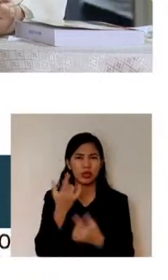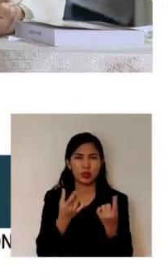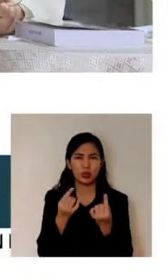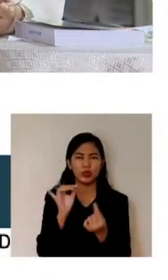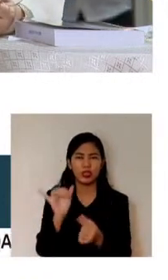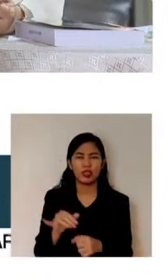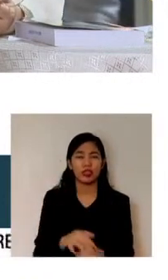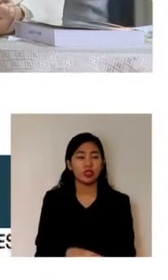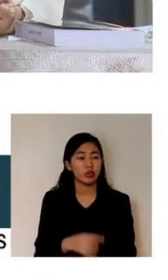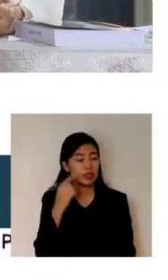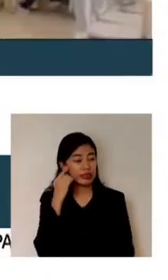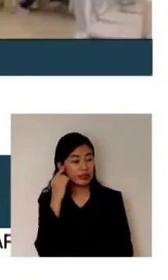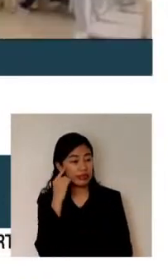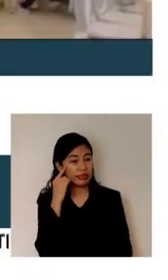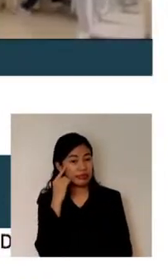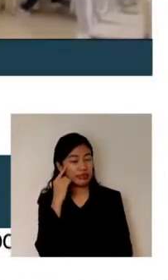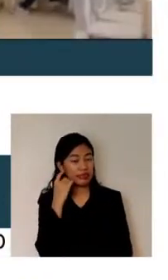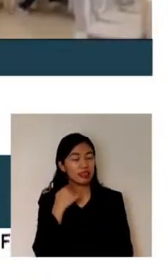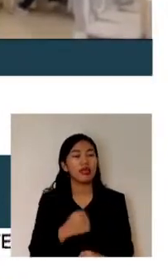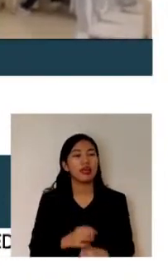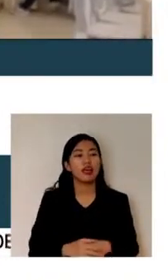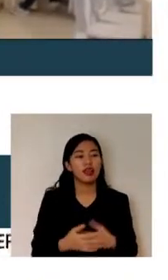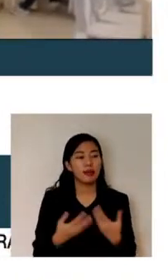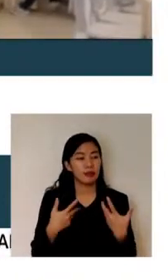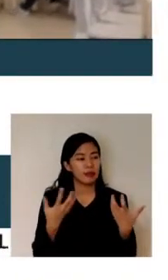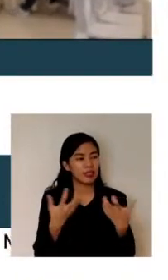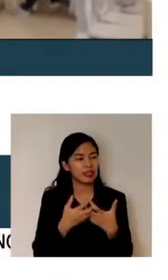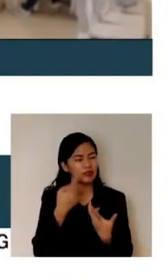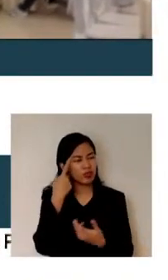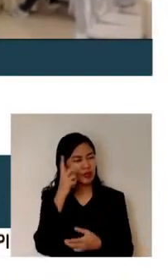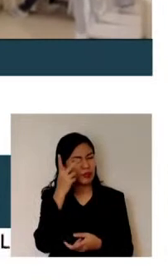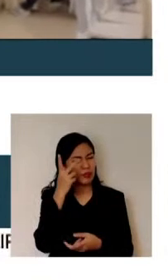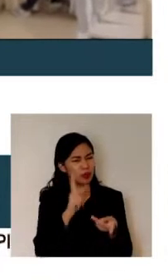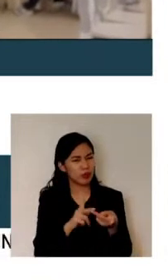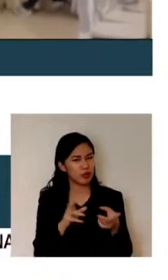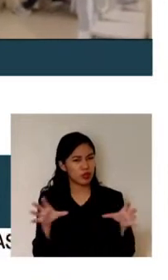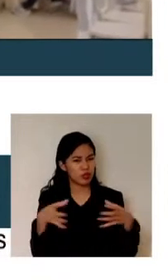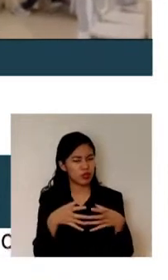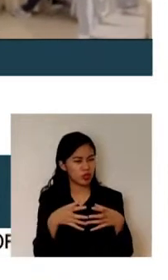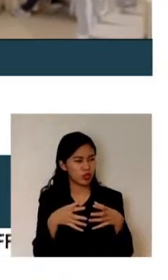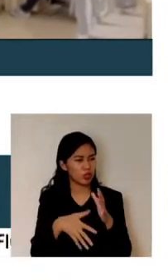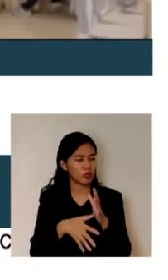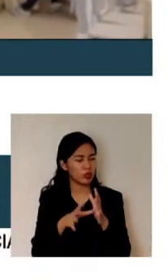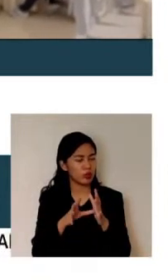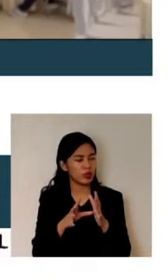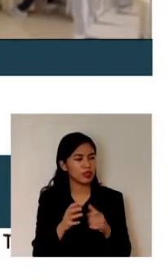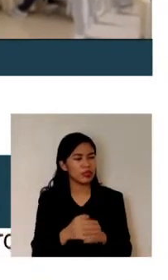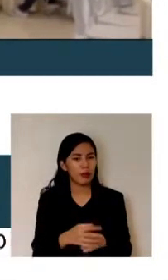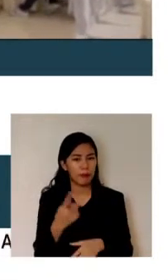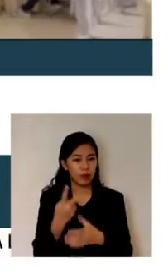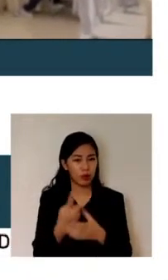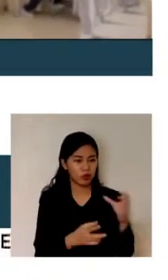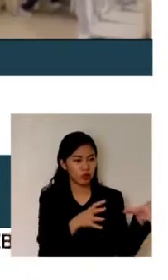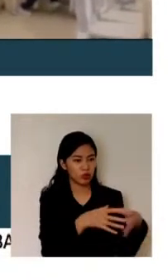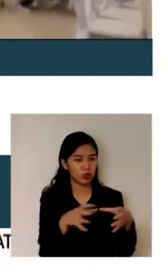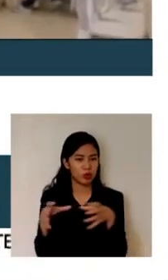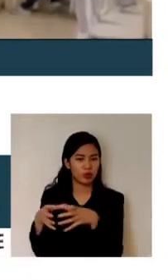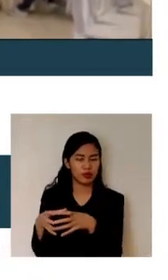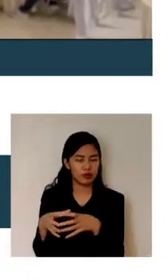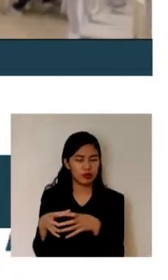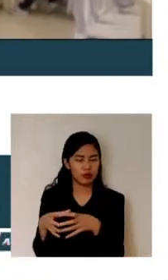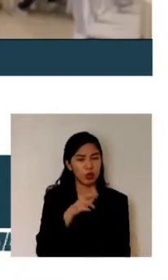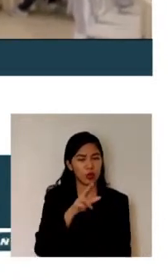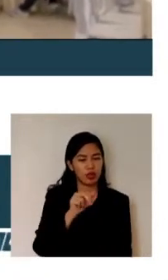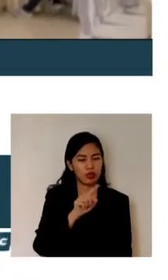But do you think it serves the purpose of the electorate? Or even both sides, that she revealed her vote on the